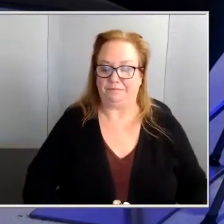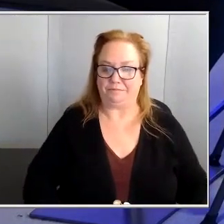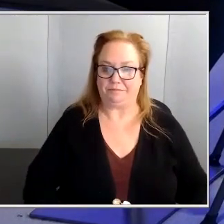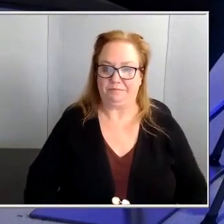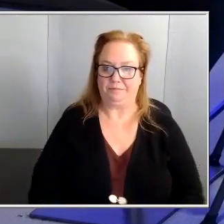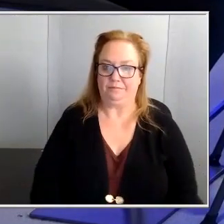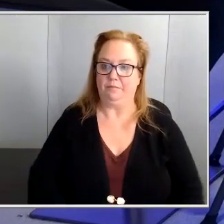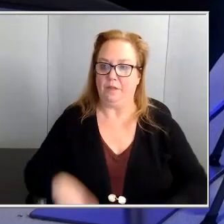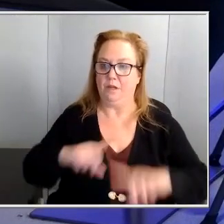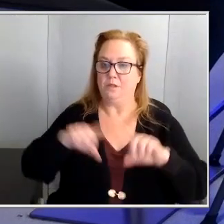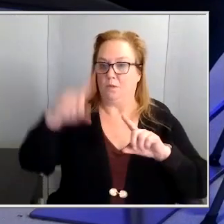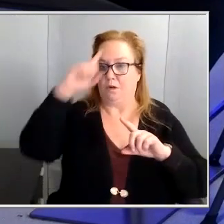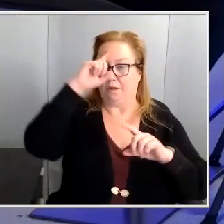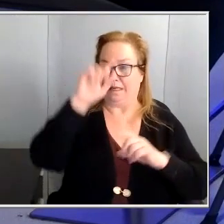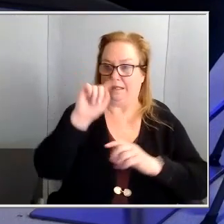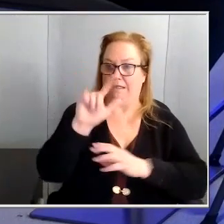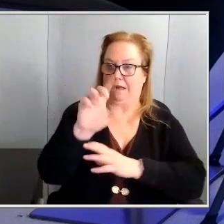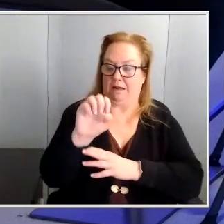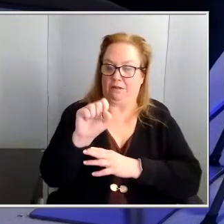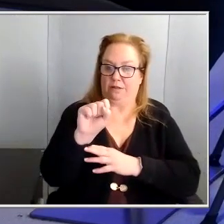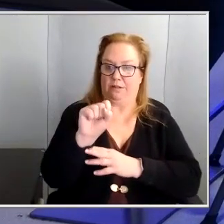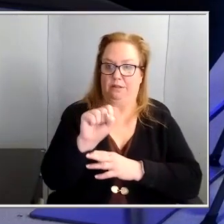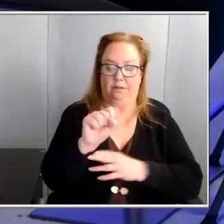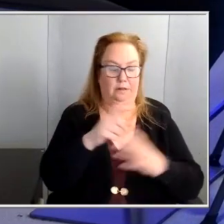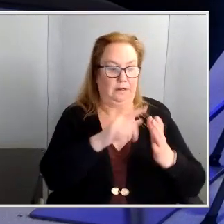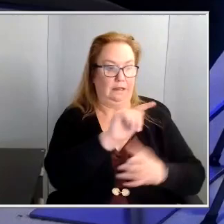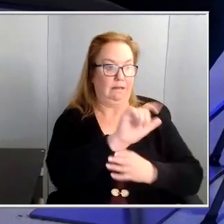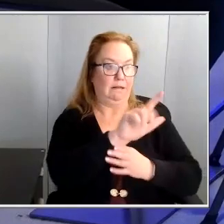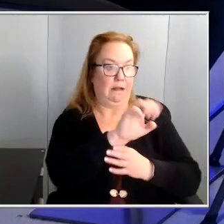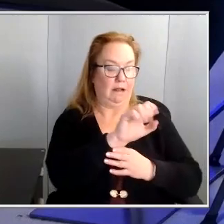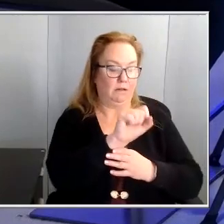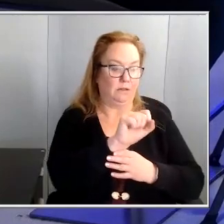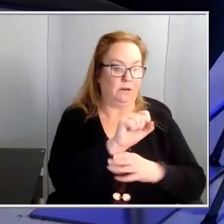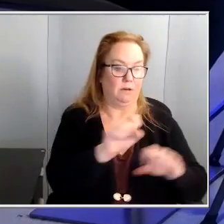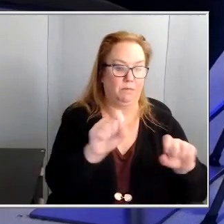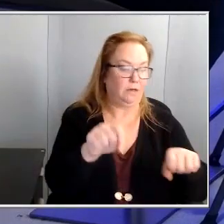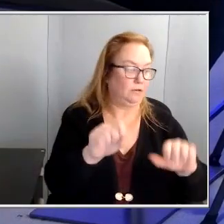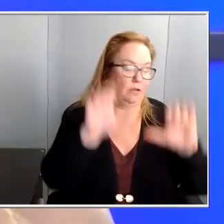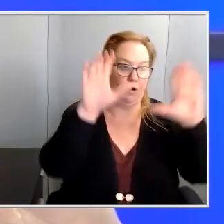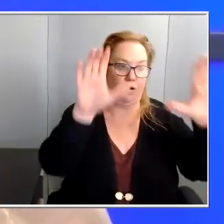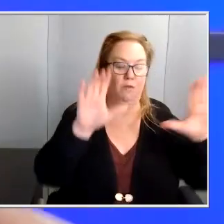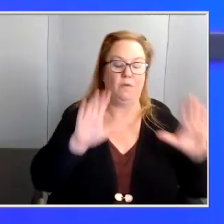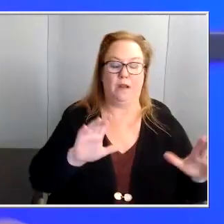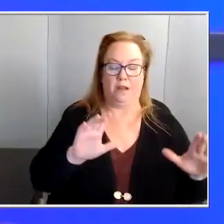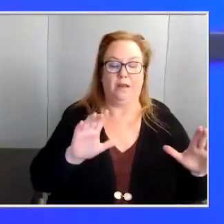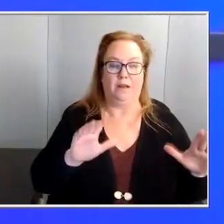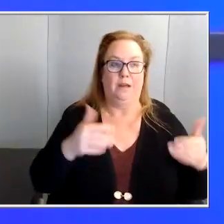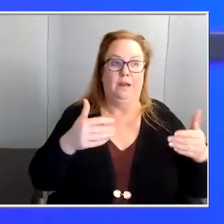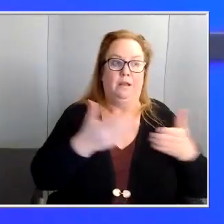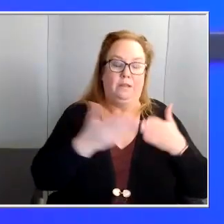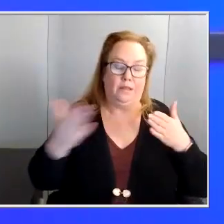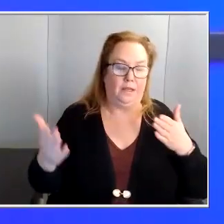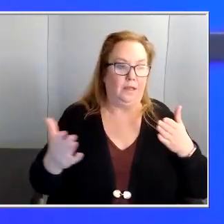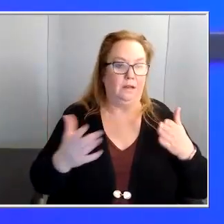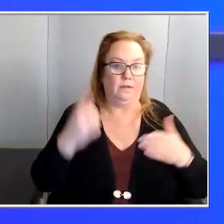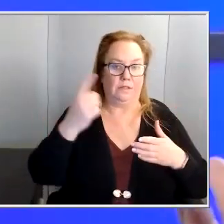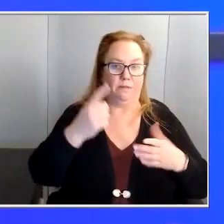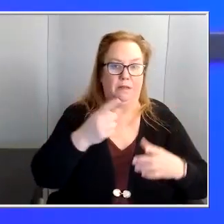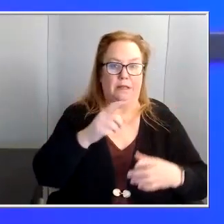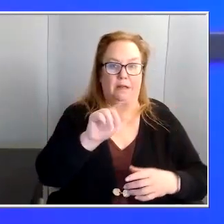tiles? I think the tiles are potentially a great revolution, especially for somebody like